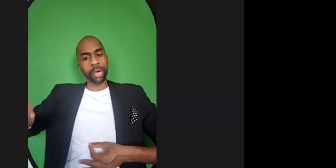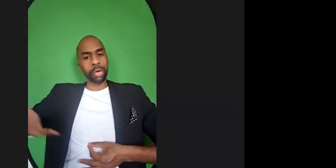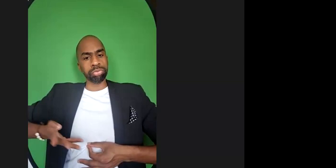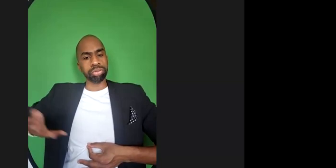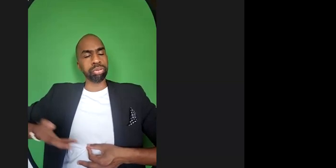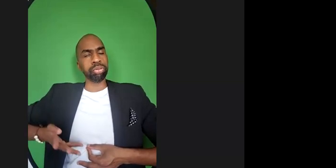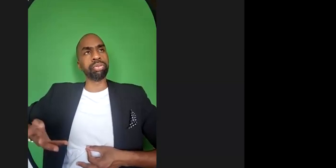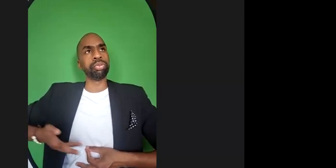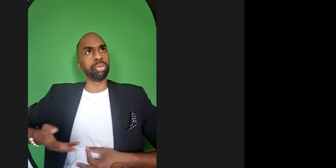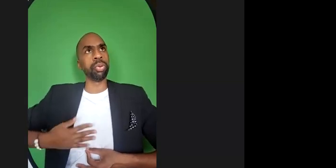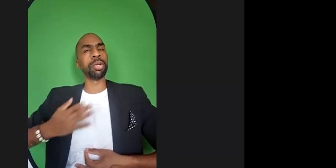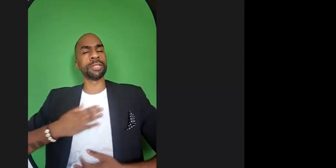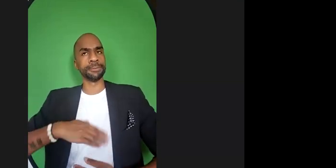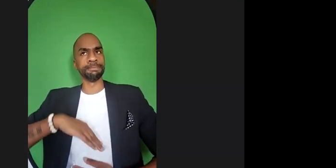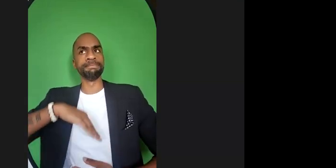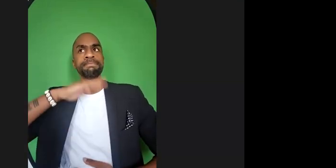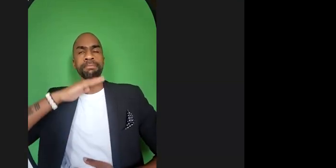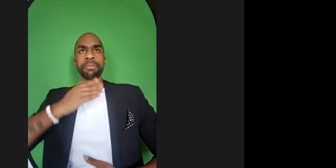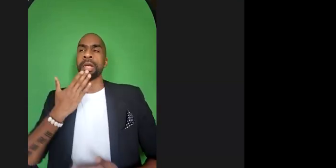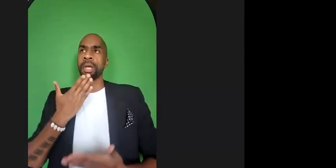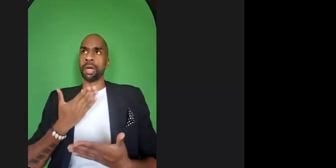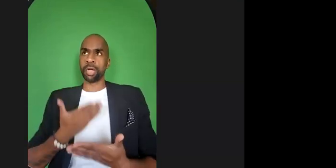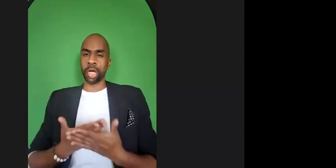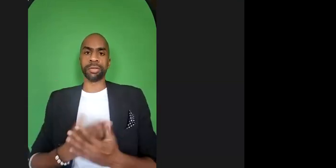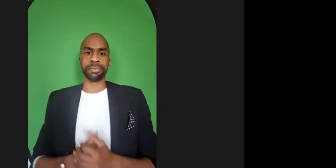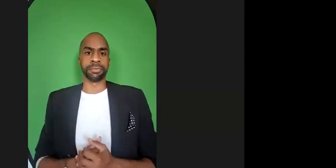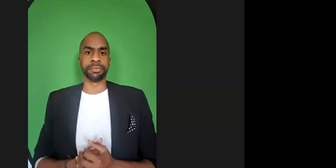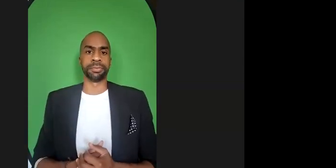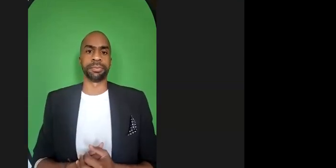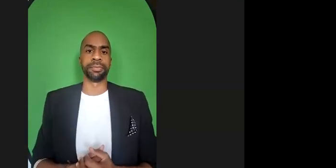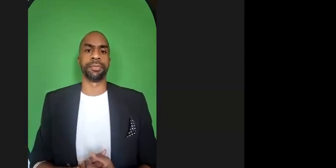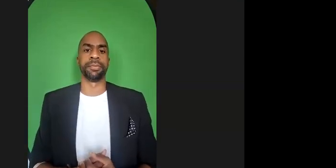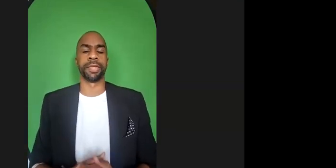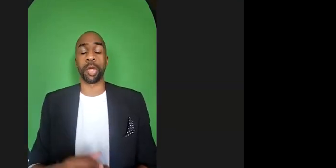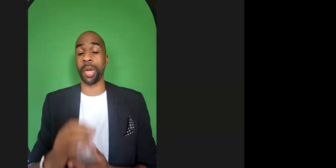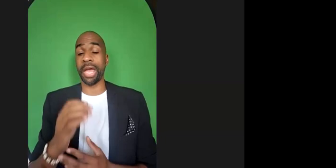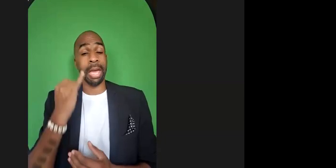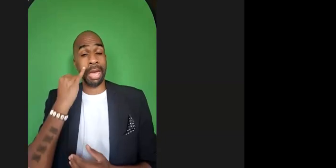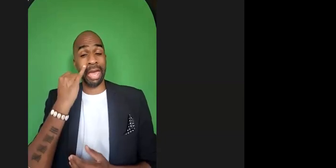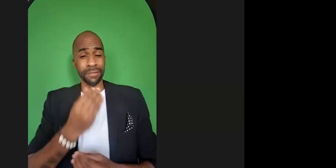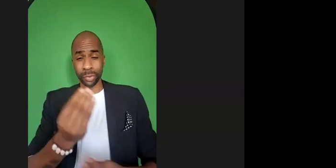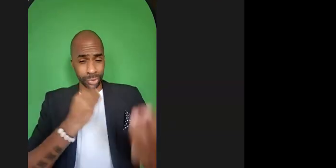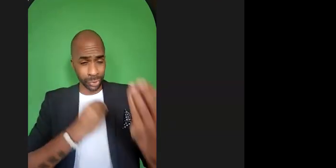way. And also, I would mention that when people aren't getting adequate calories in, that can